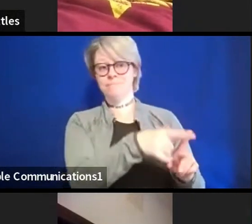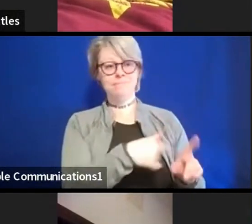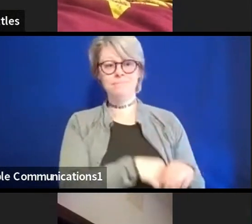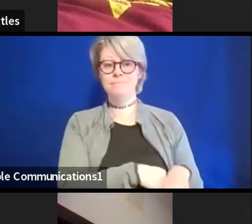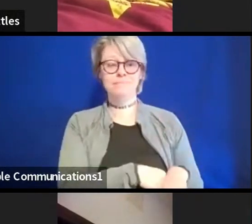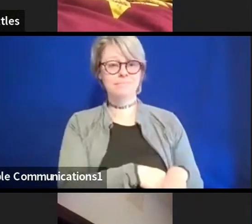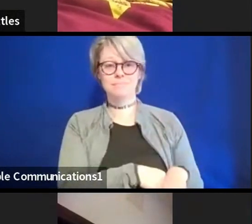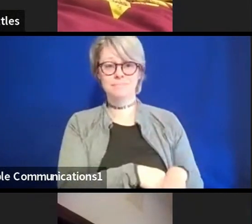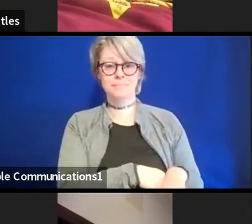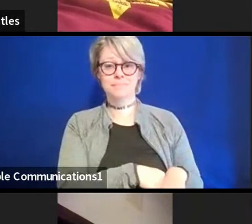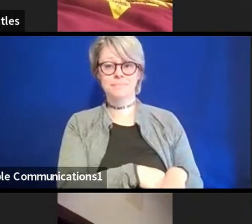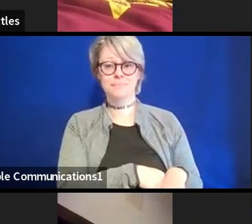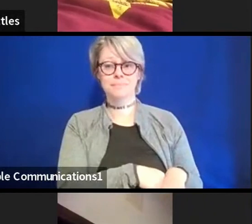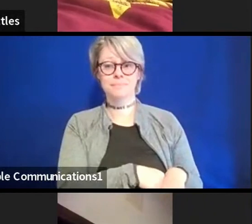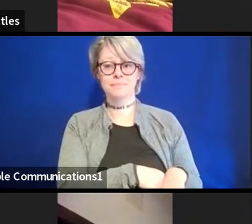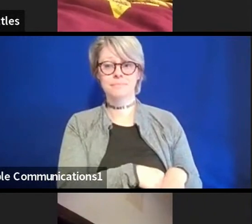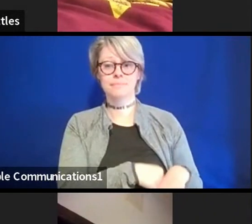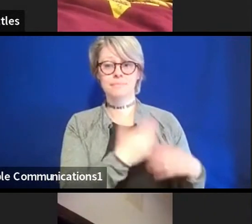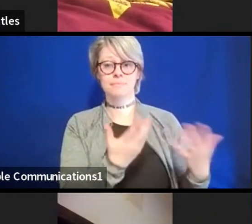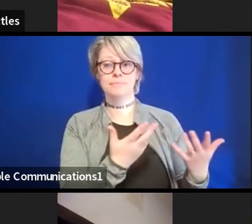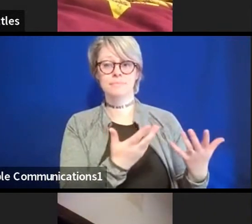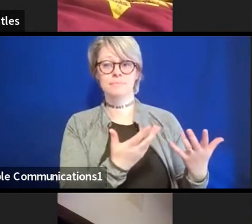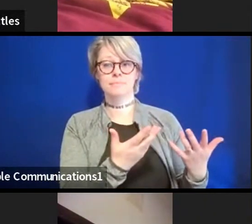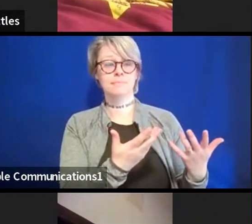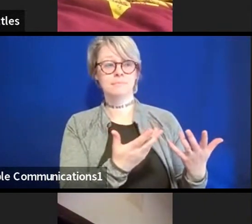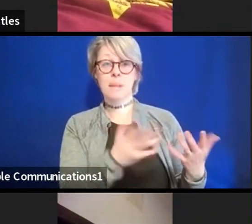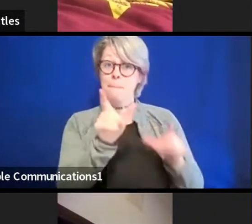are, not everyone can advocate for themselves and say, no,